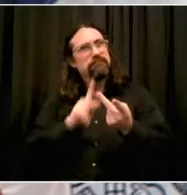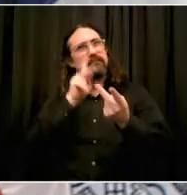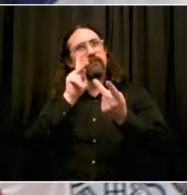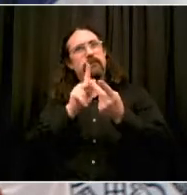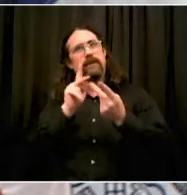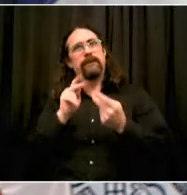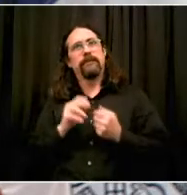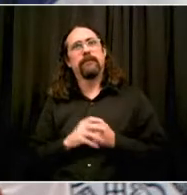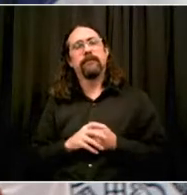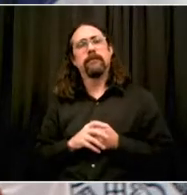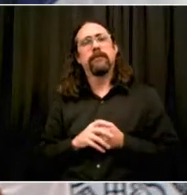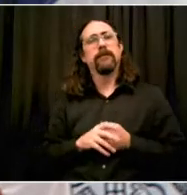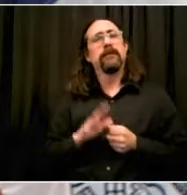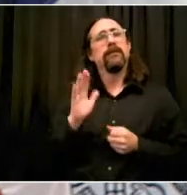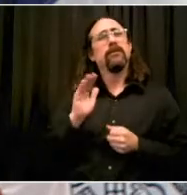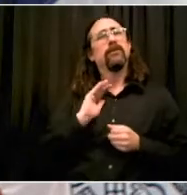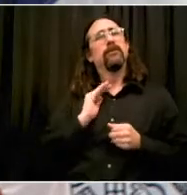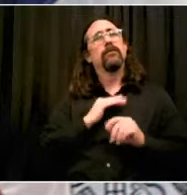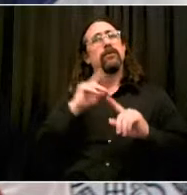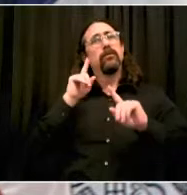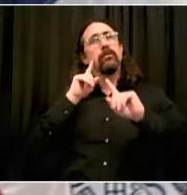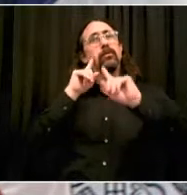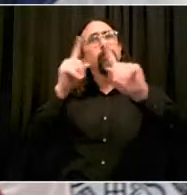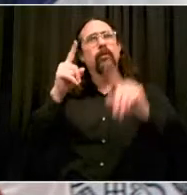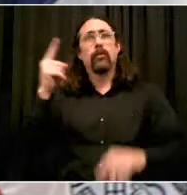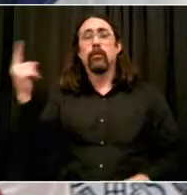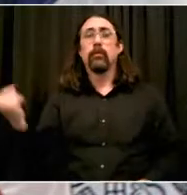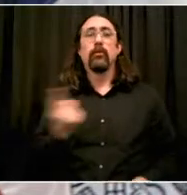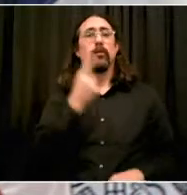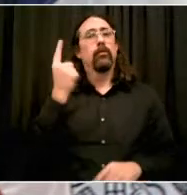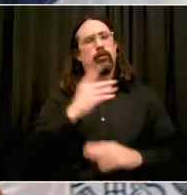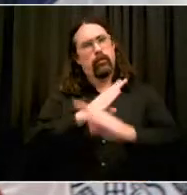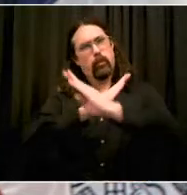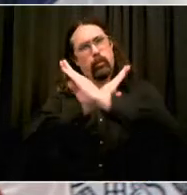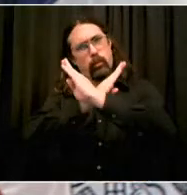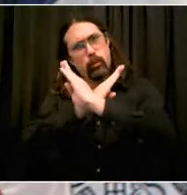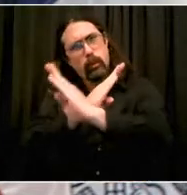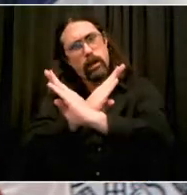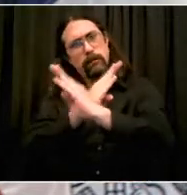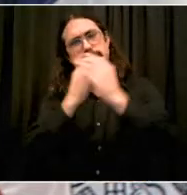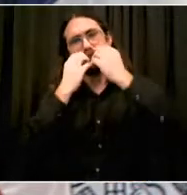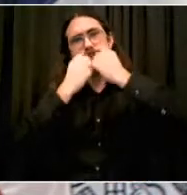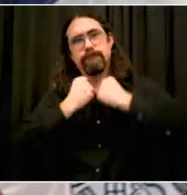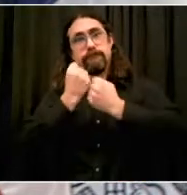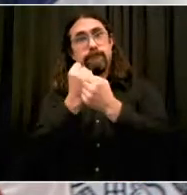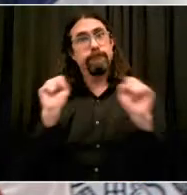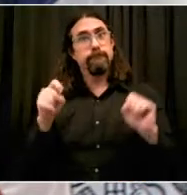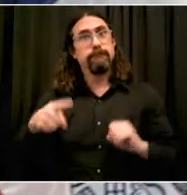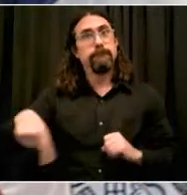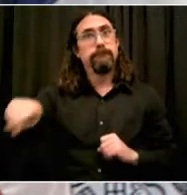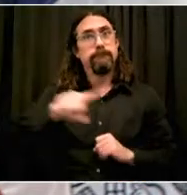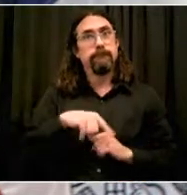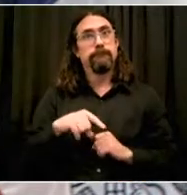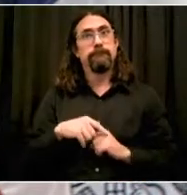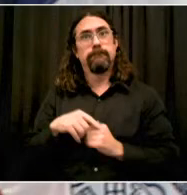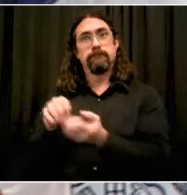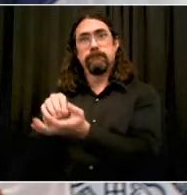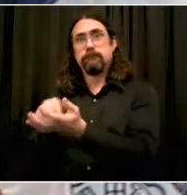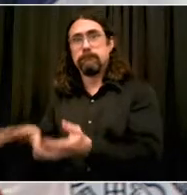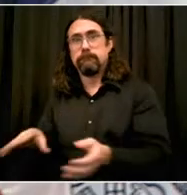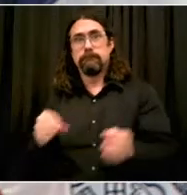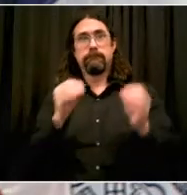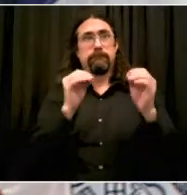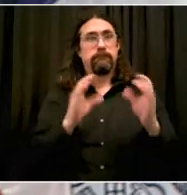said more times than we could count that we would be prioritizing health and safety in the reopening of schools, and that's what we did. And that's what we did by setting that 3%